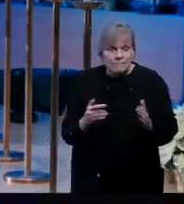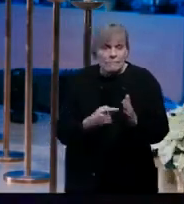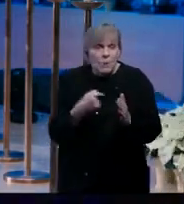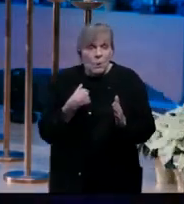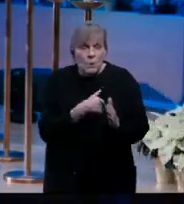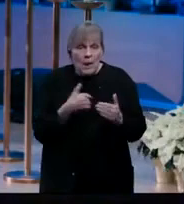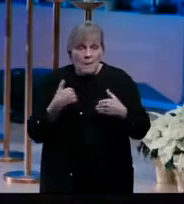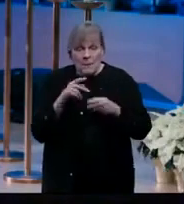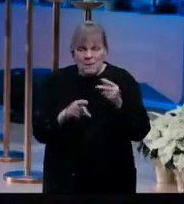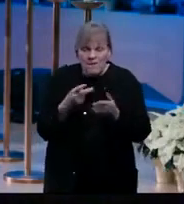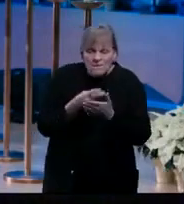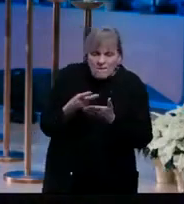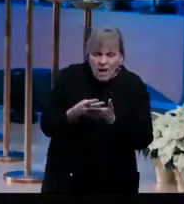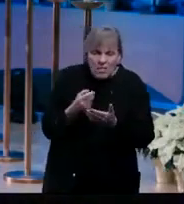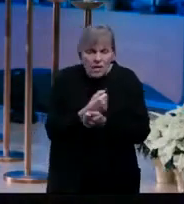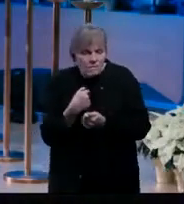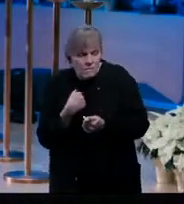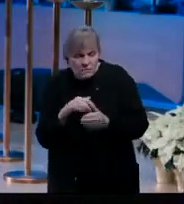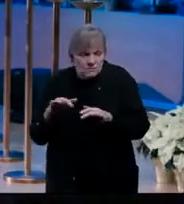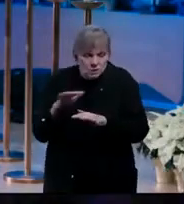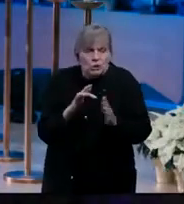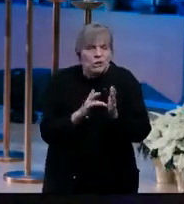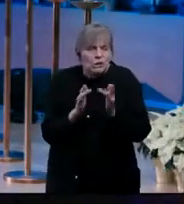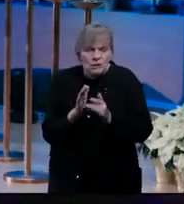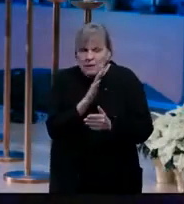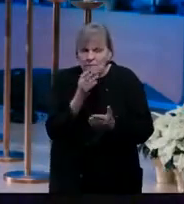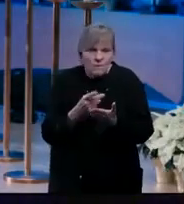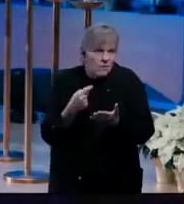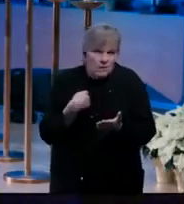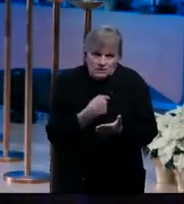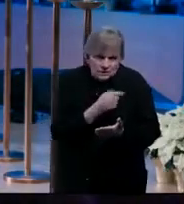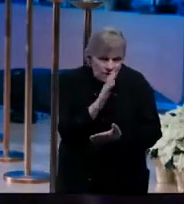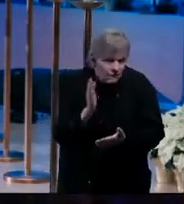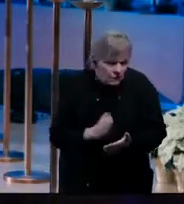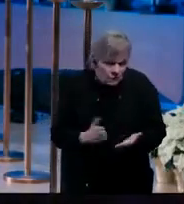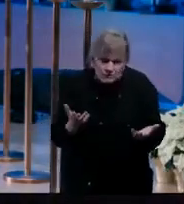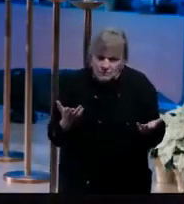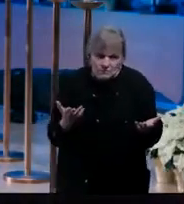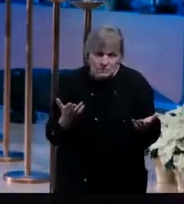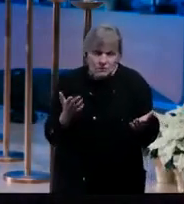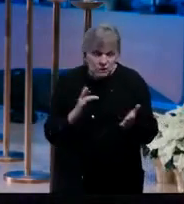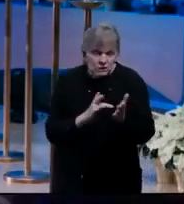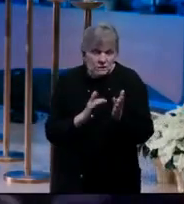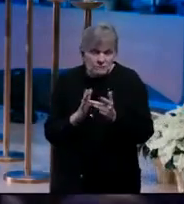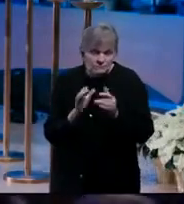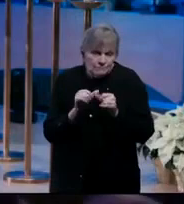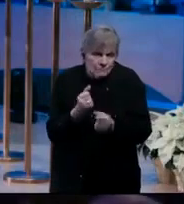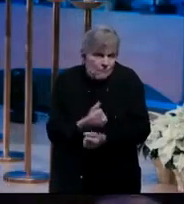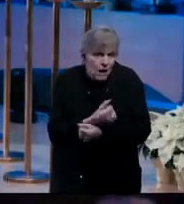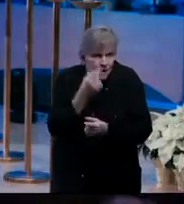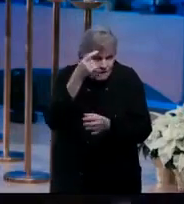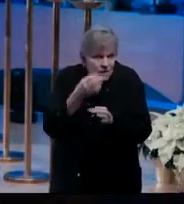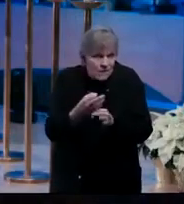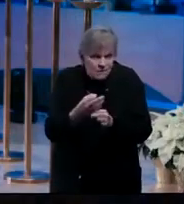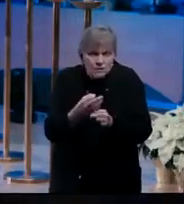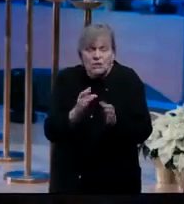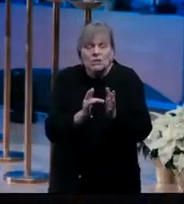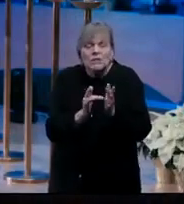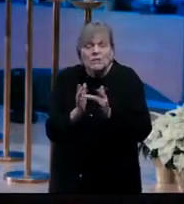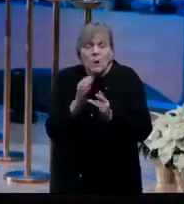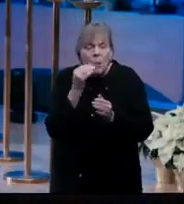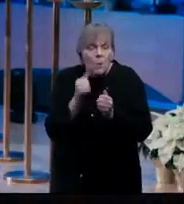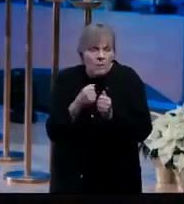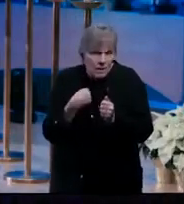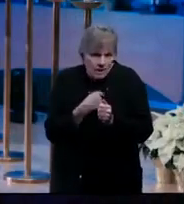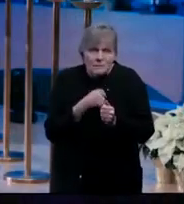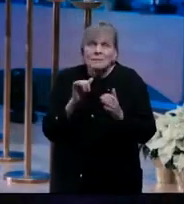faithful to us and have failed at loving us. Jesus will never fail at loving us or being faithful to us. And he makes his dwelling, he makes his home